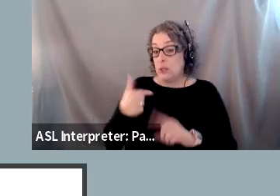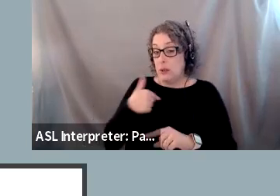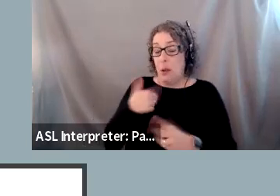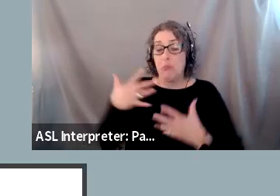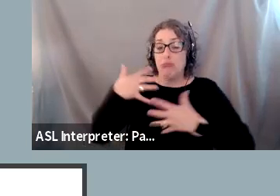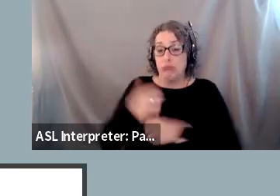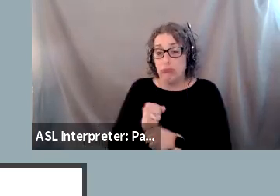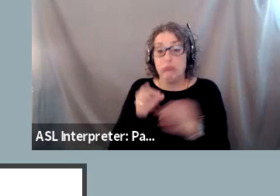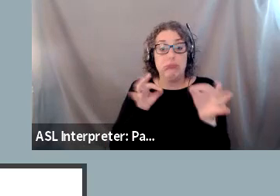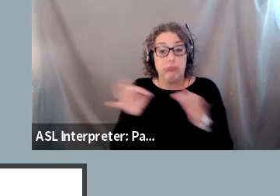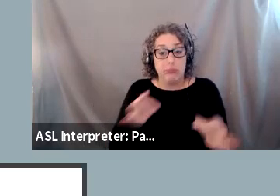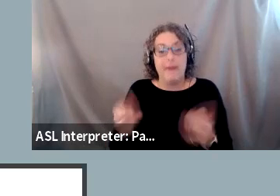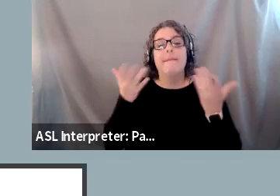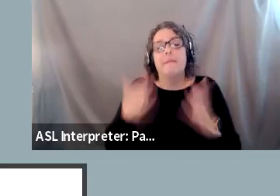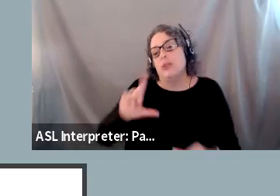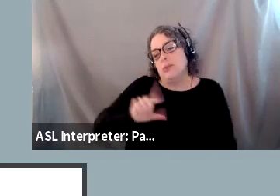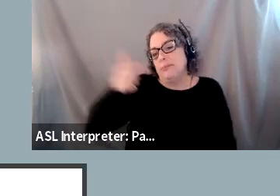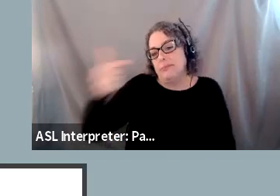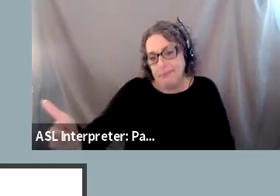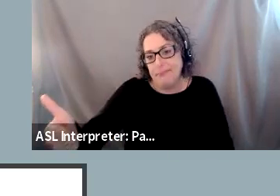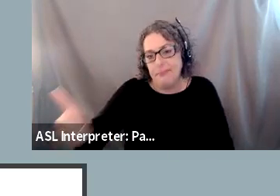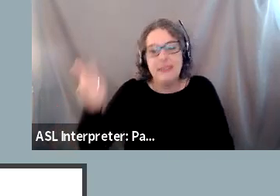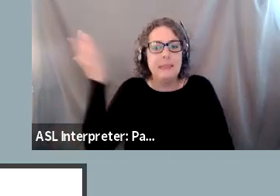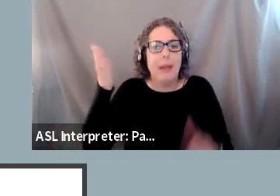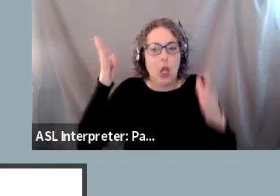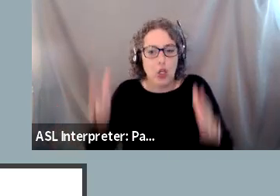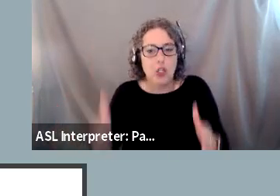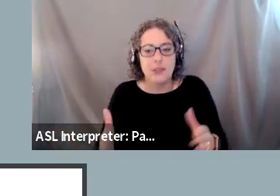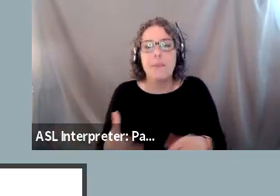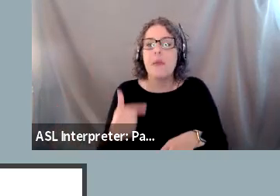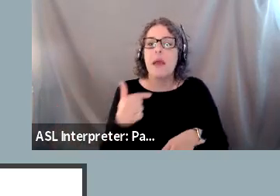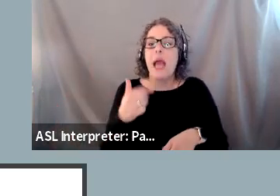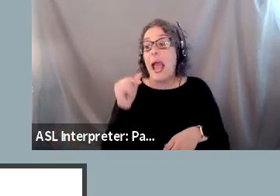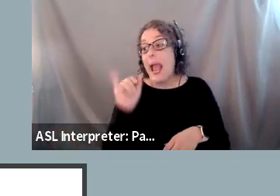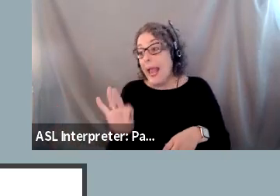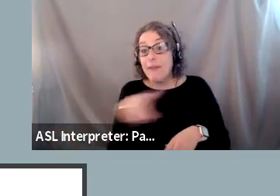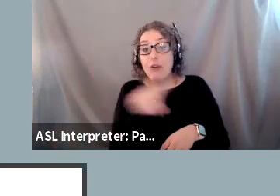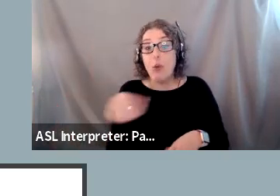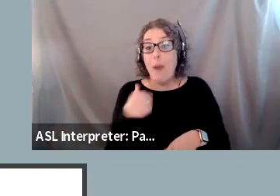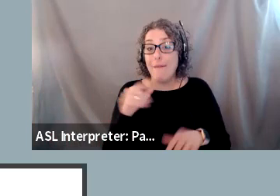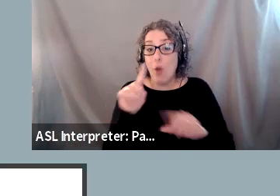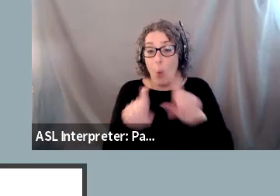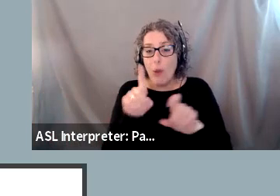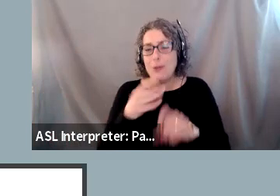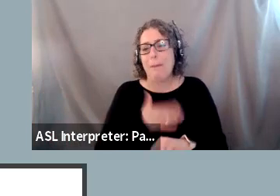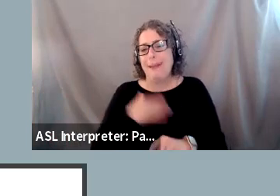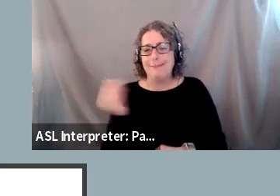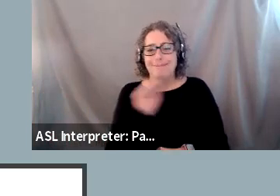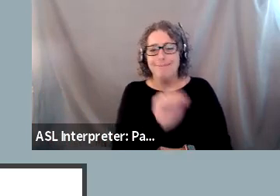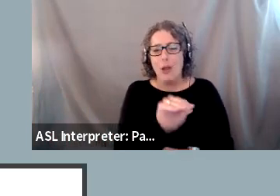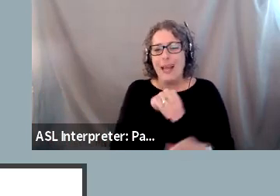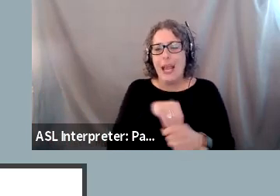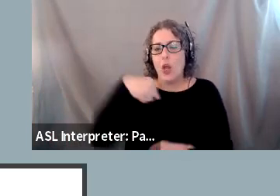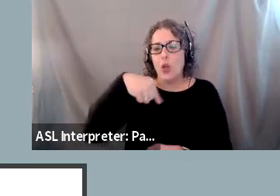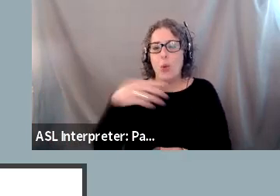turn it over to our speakers, and I'll be facilitating the discussion. If you have any questions, put them in the question and answer box, and I'll do my